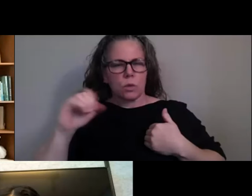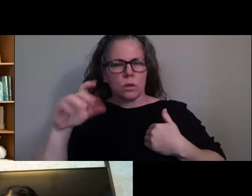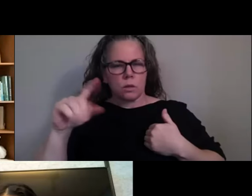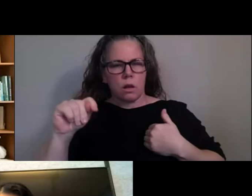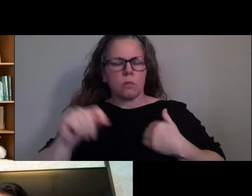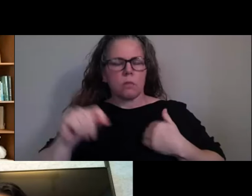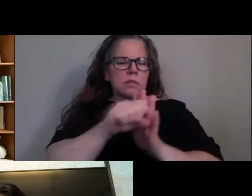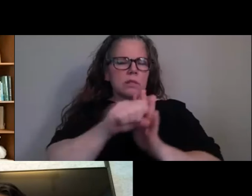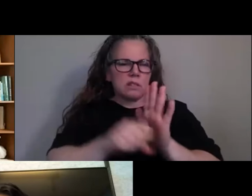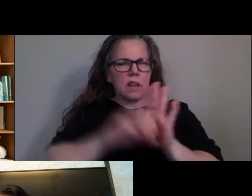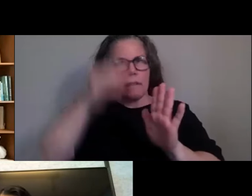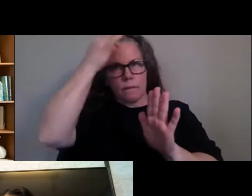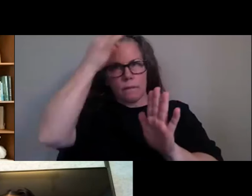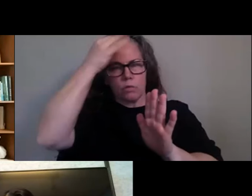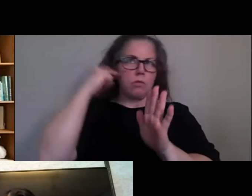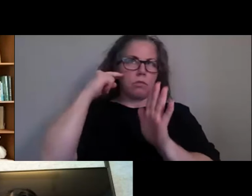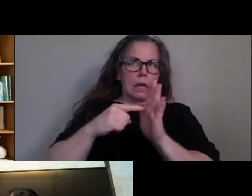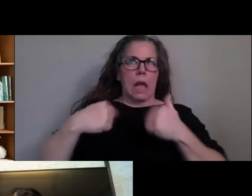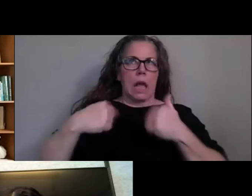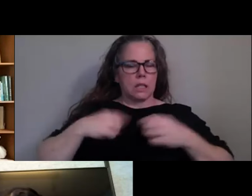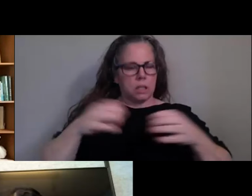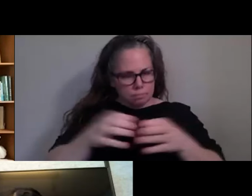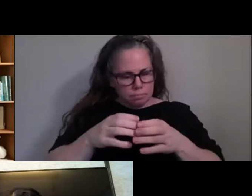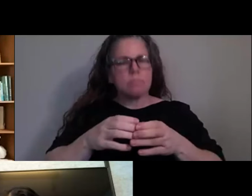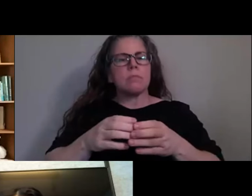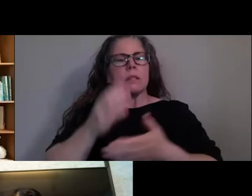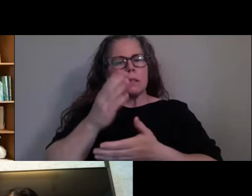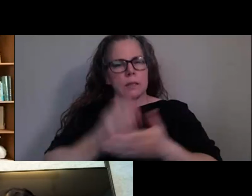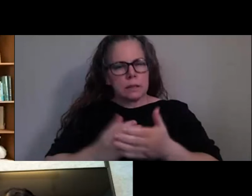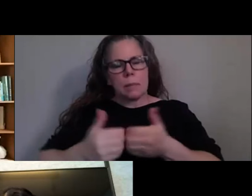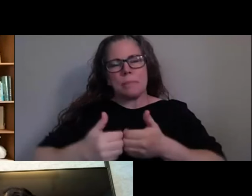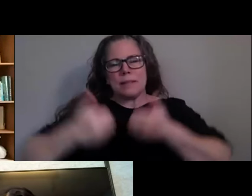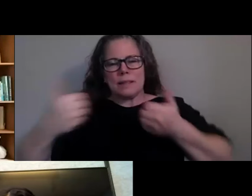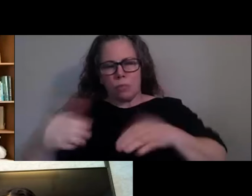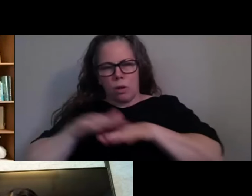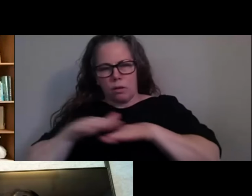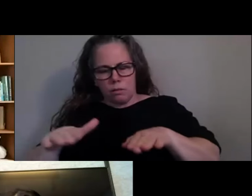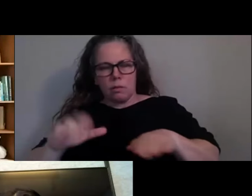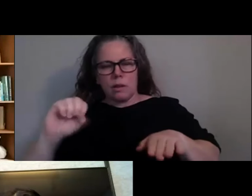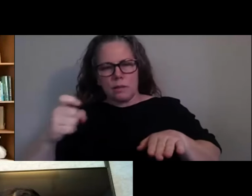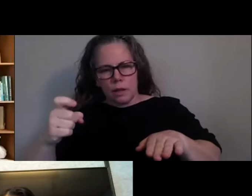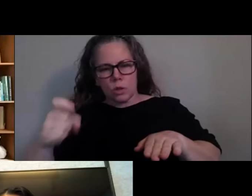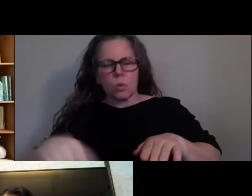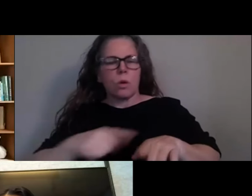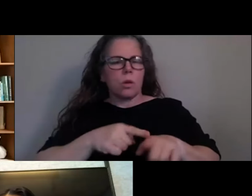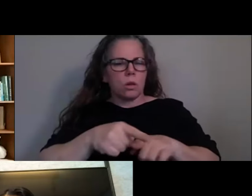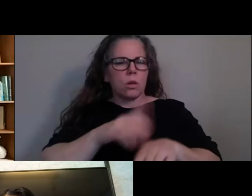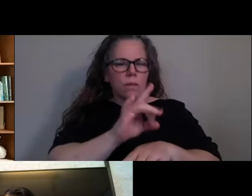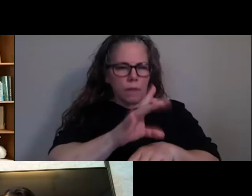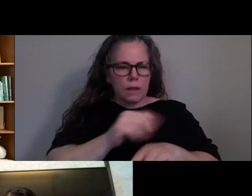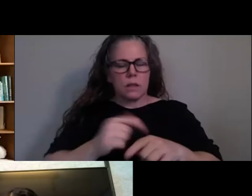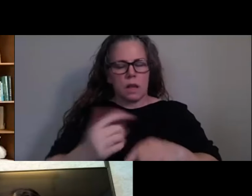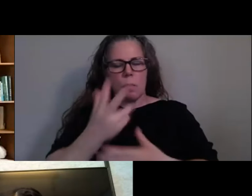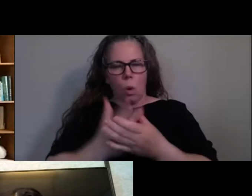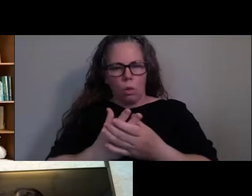state recognized coalition. Some have separate sexual assault and domestic violence coalitions. We are a dual coalition. So